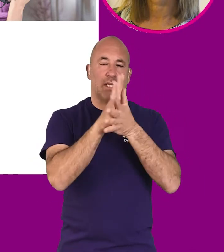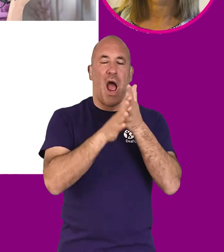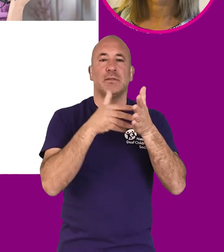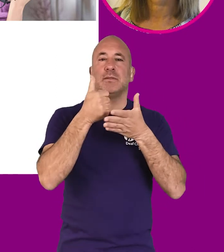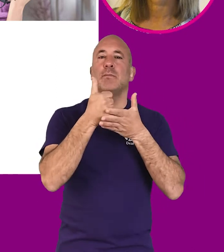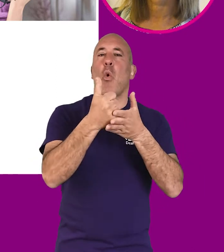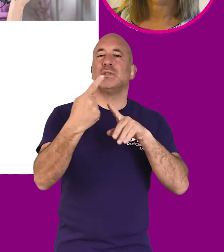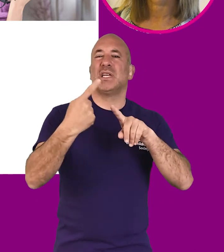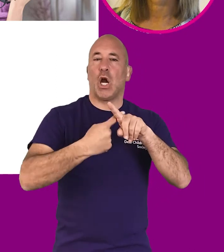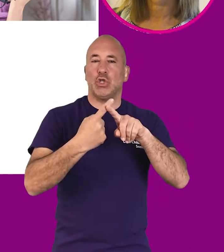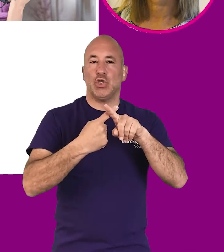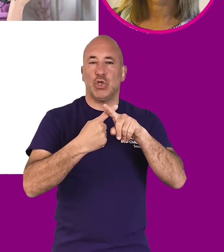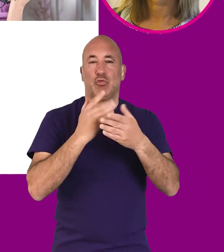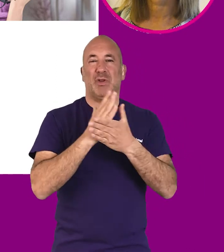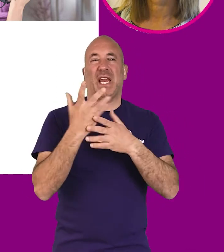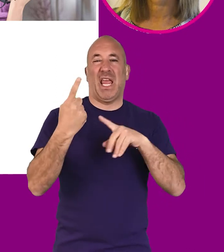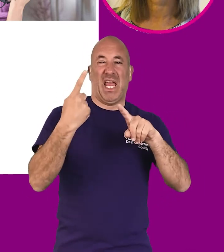Sign Supported English.